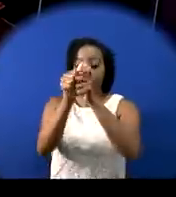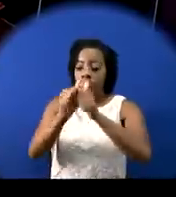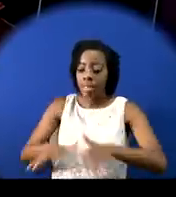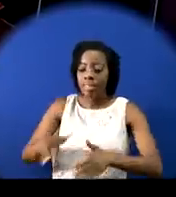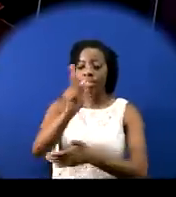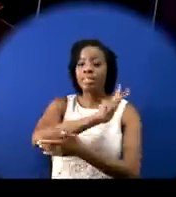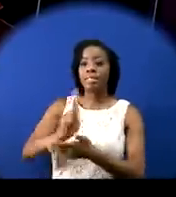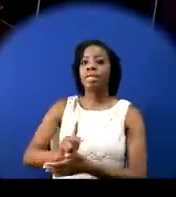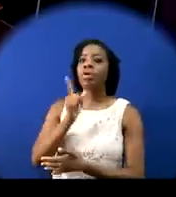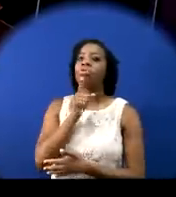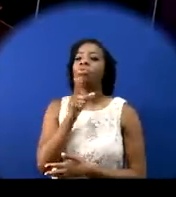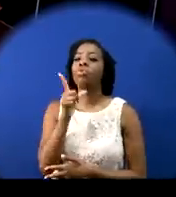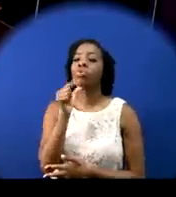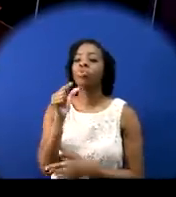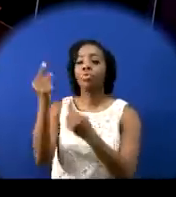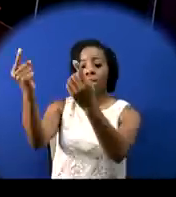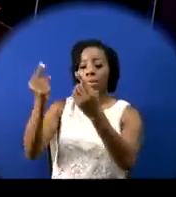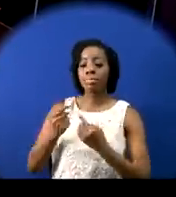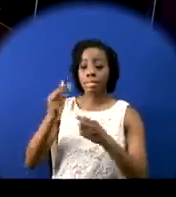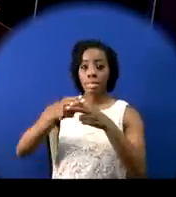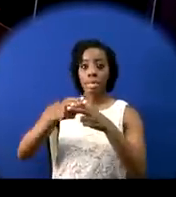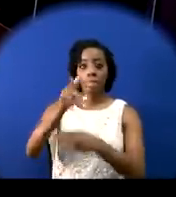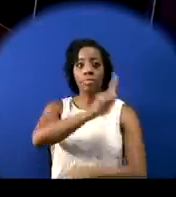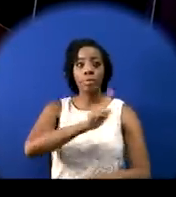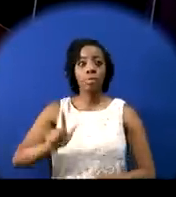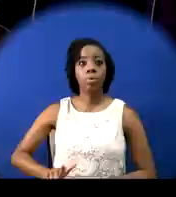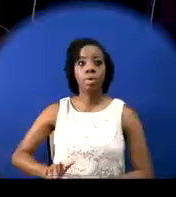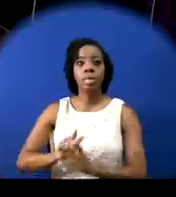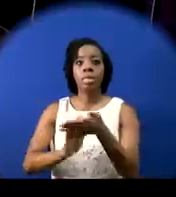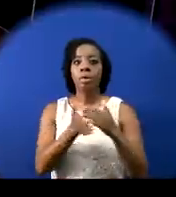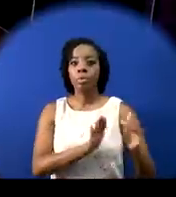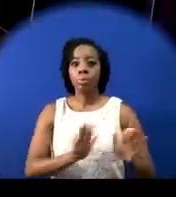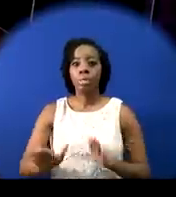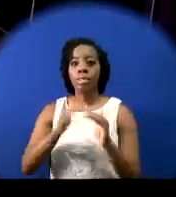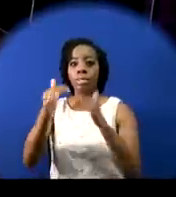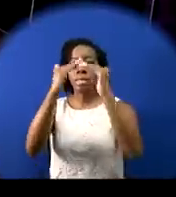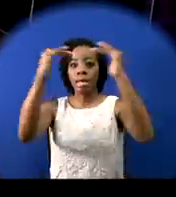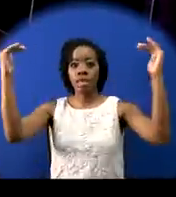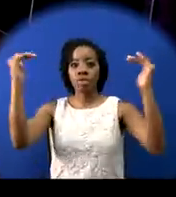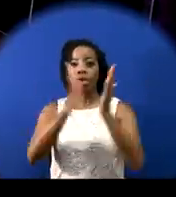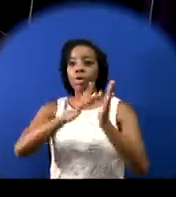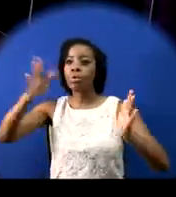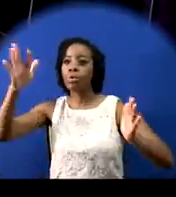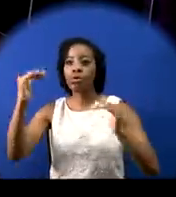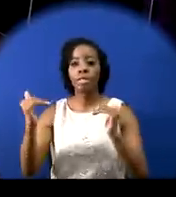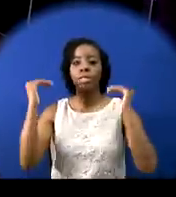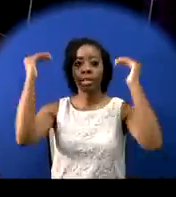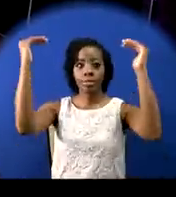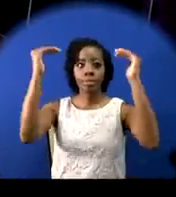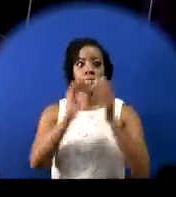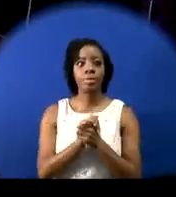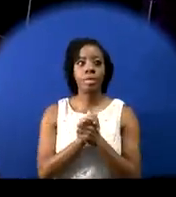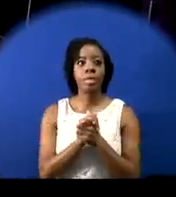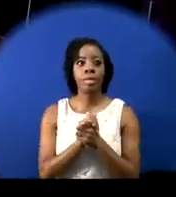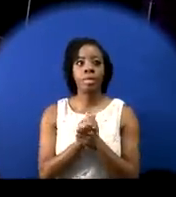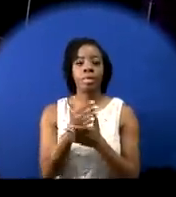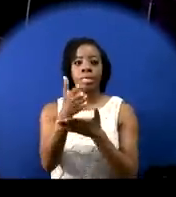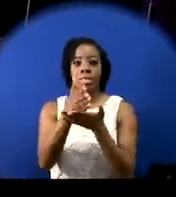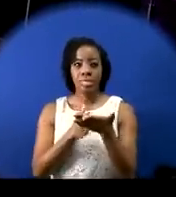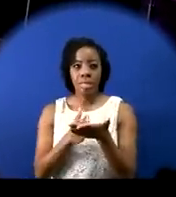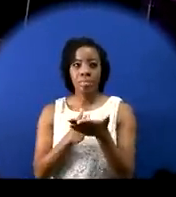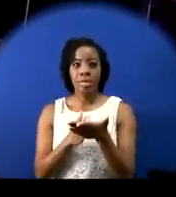who comes in the name of the Lord. Peace in heaven and glory in the highest. Some